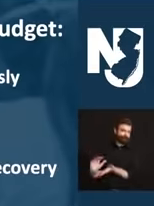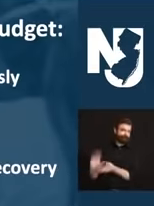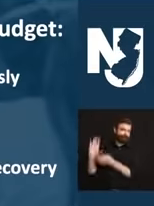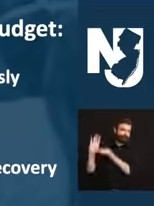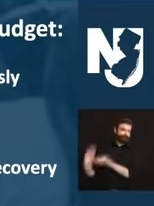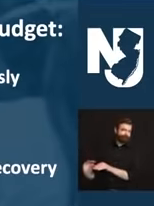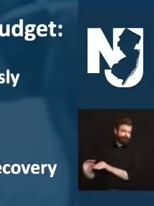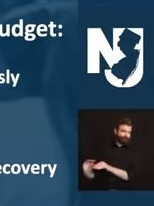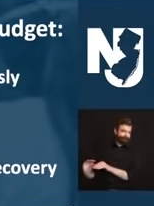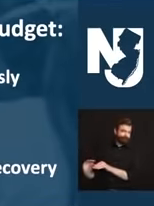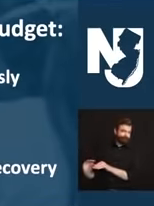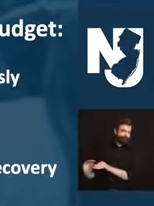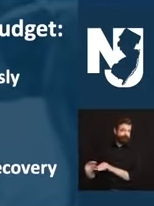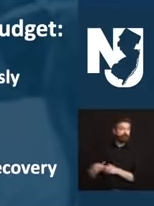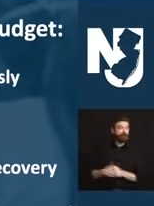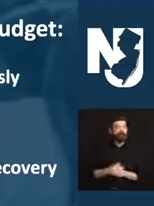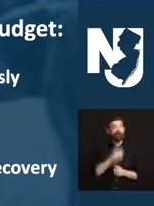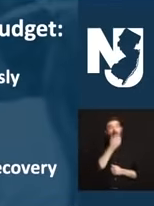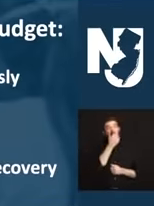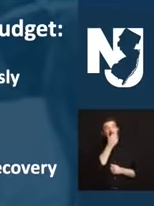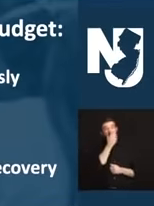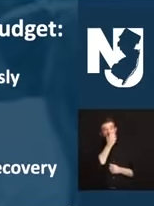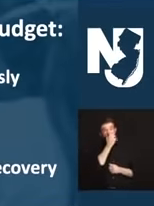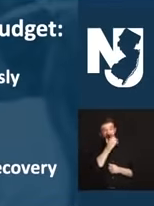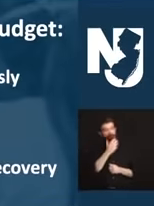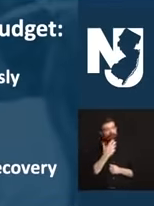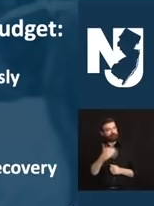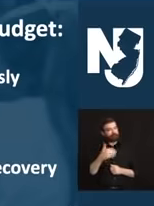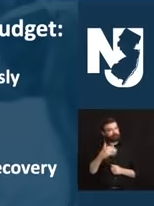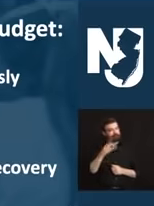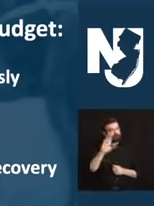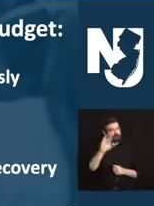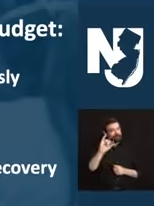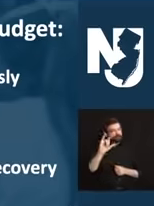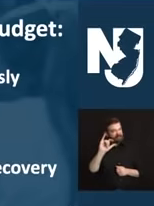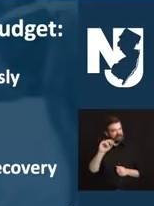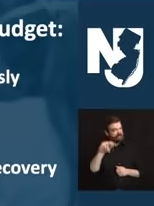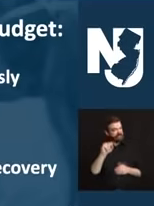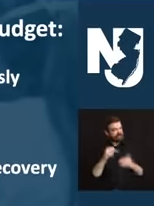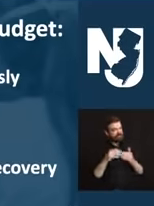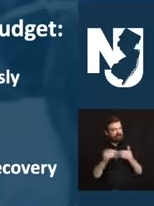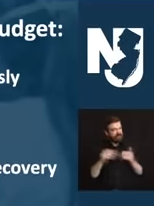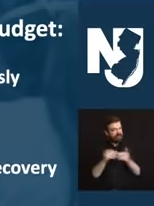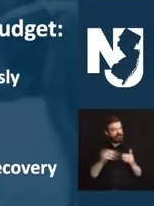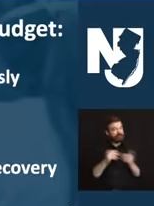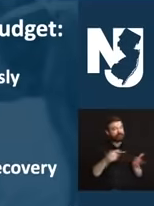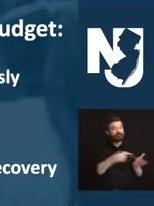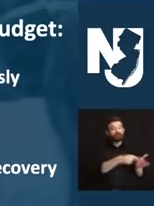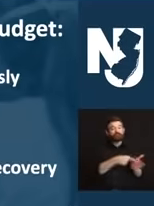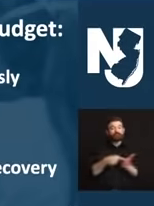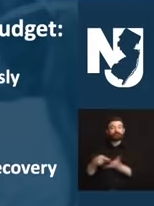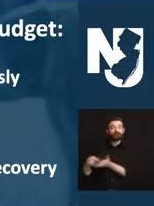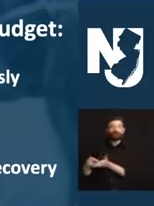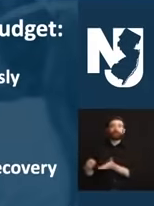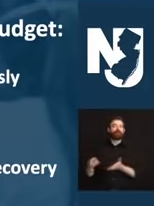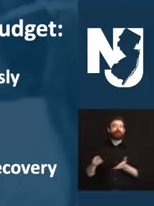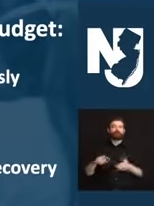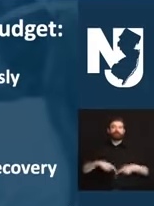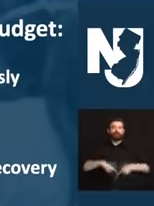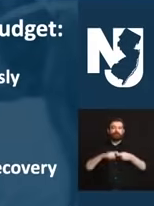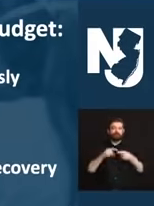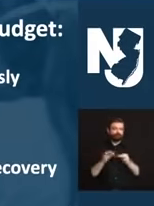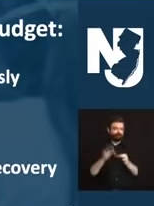in payments until the fall. In the most essential terms, this 3-month plan can be described in 2